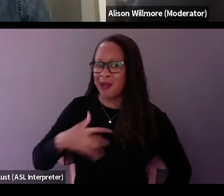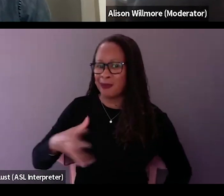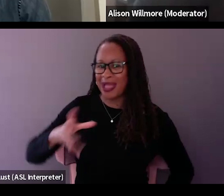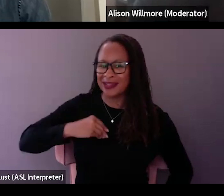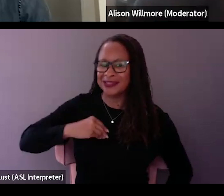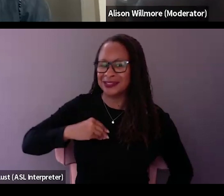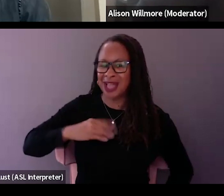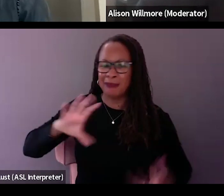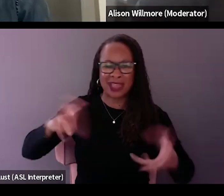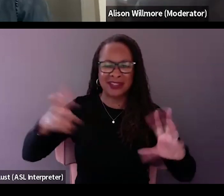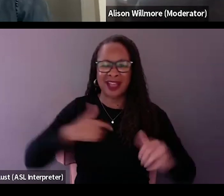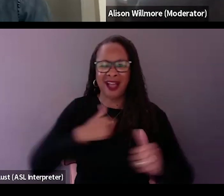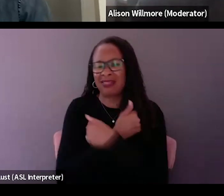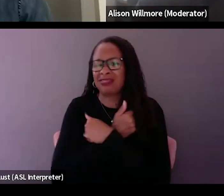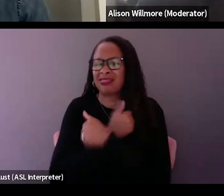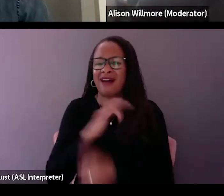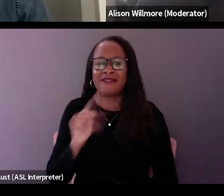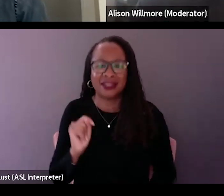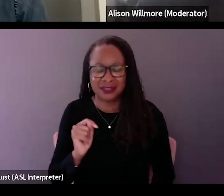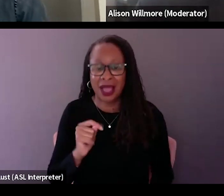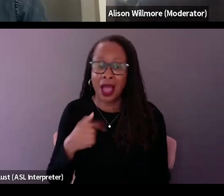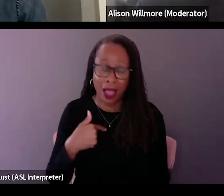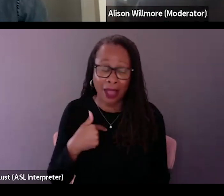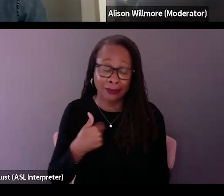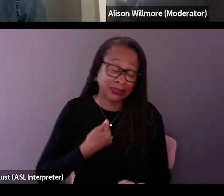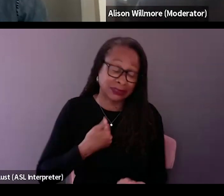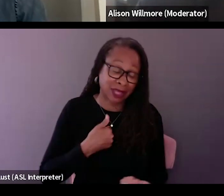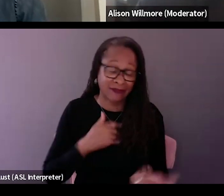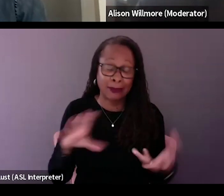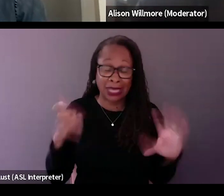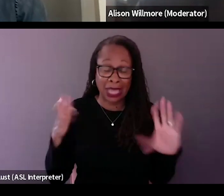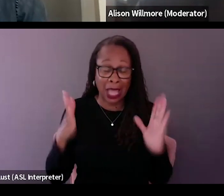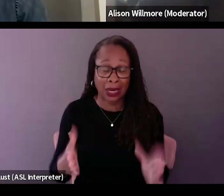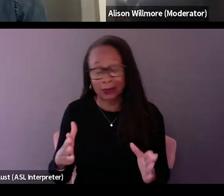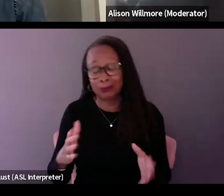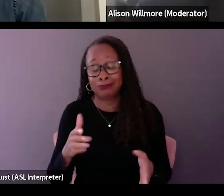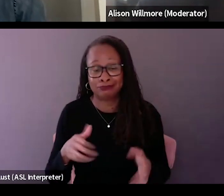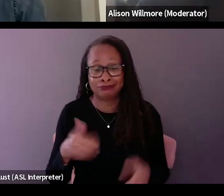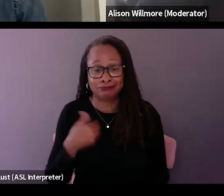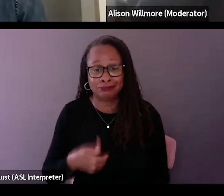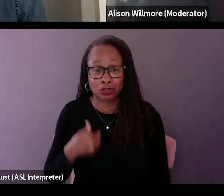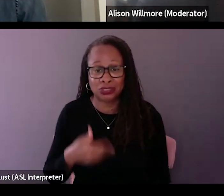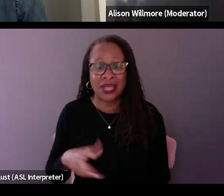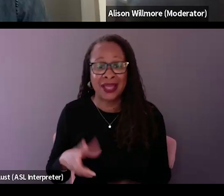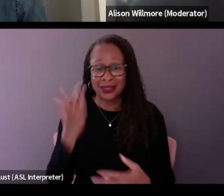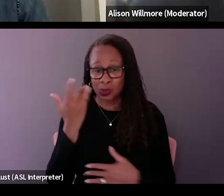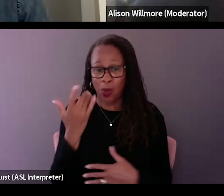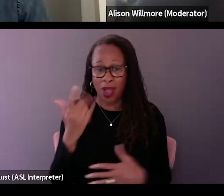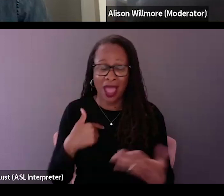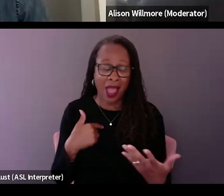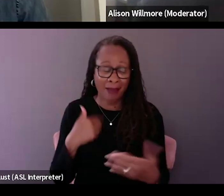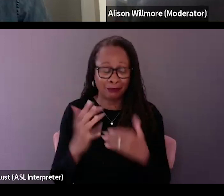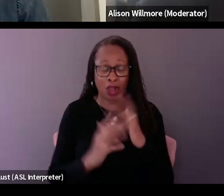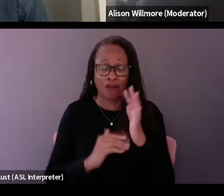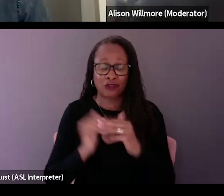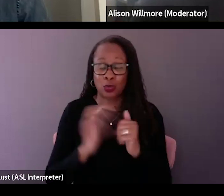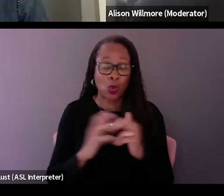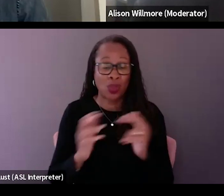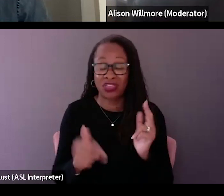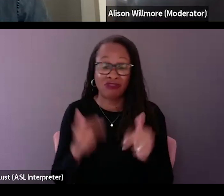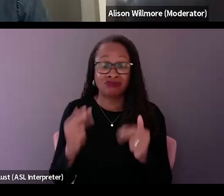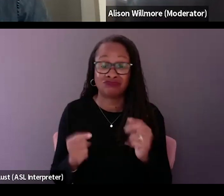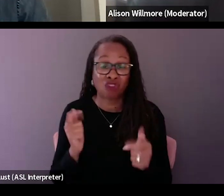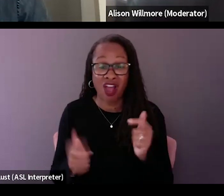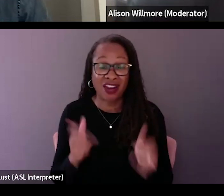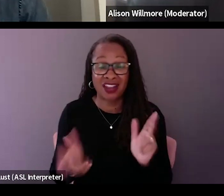so that's probably why I'm very comfortable in run and gun type of situations or stories versus much more